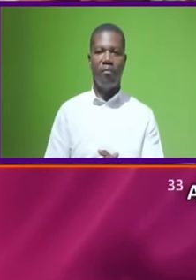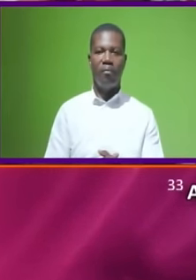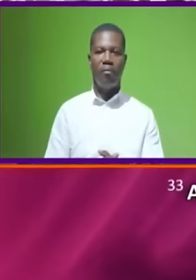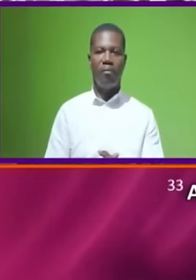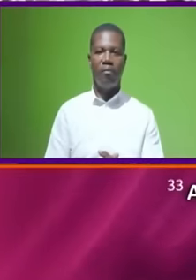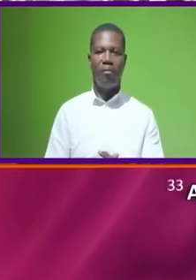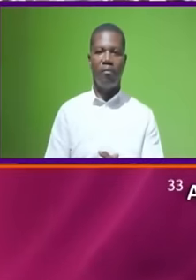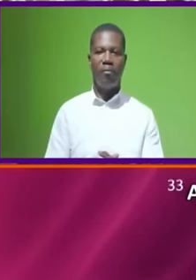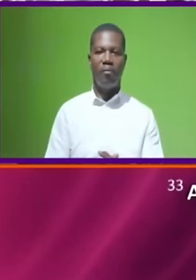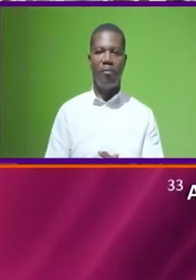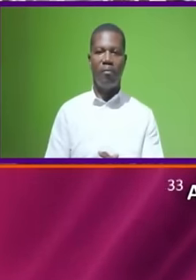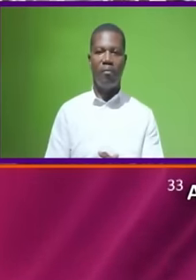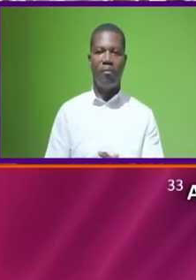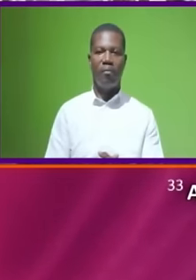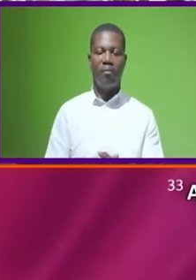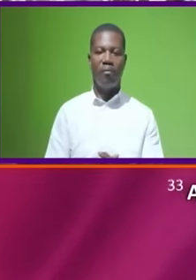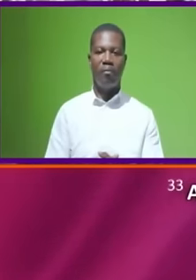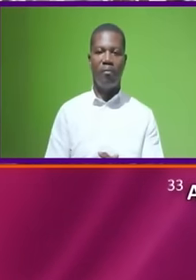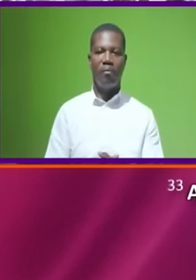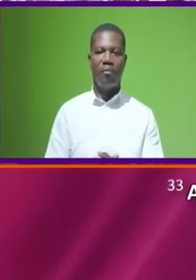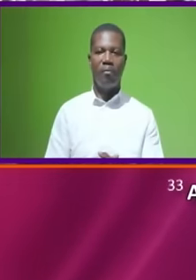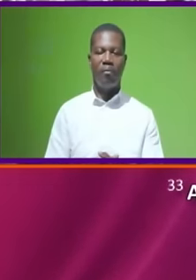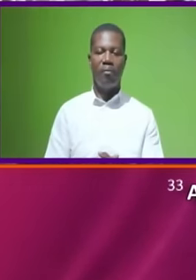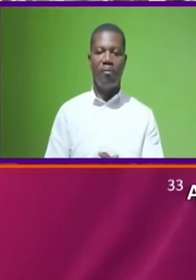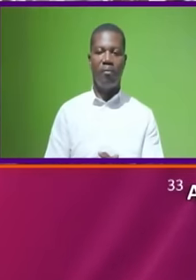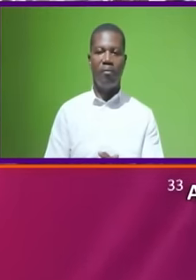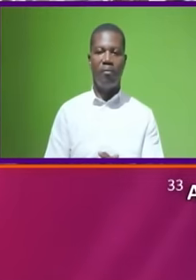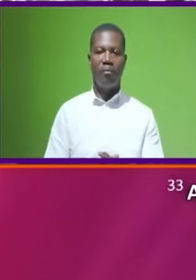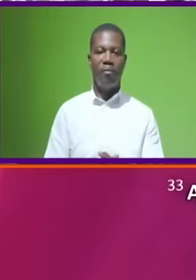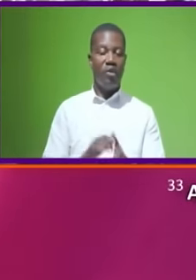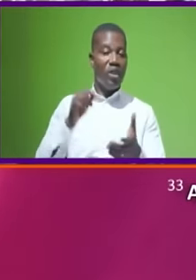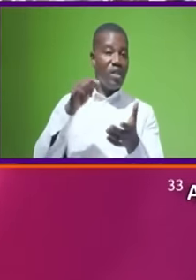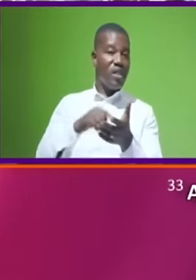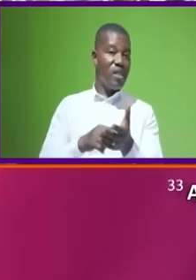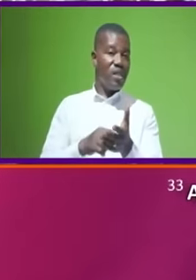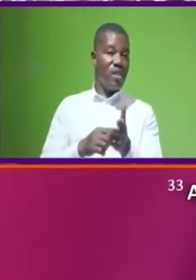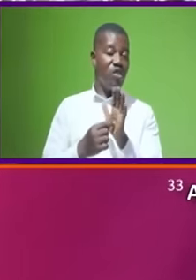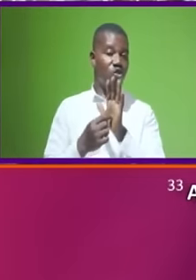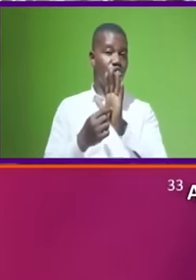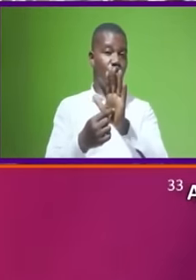sickness comes from witches? Let